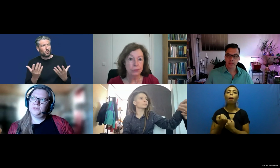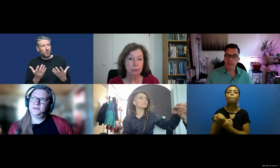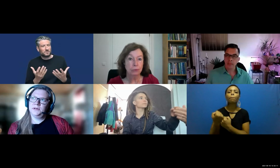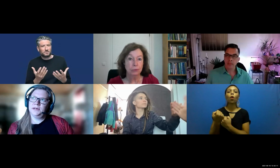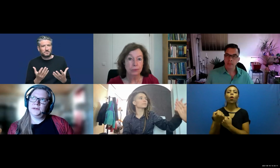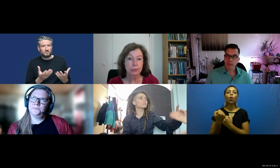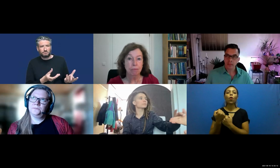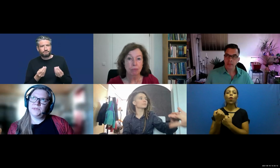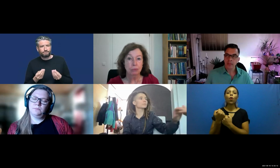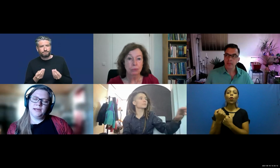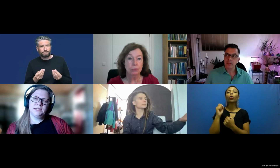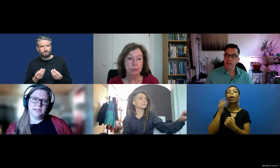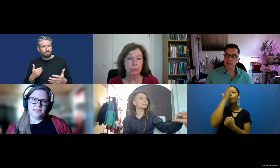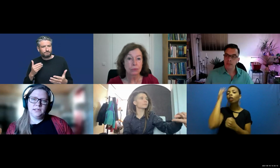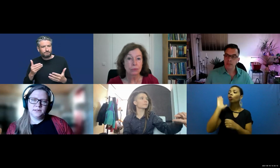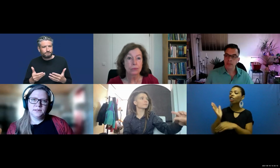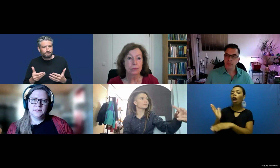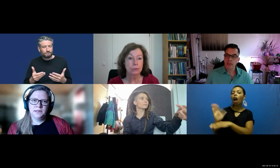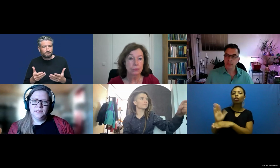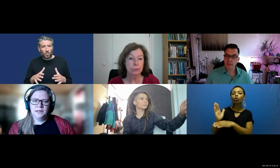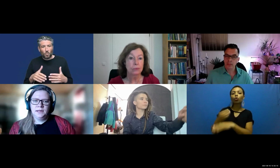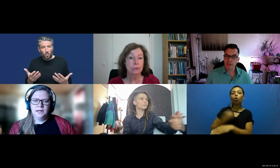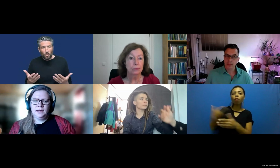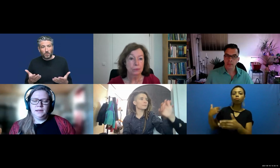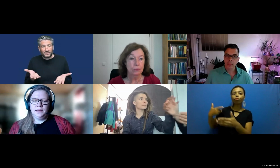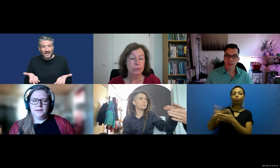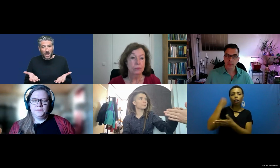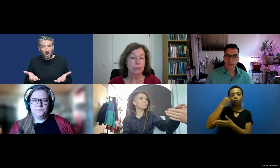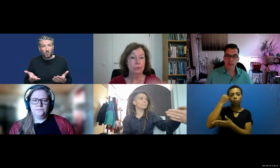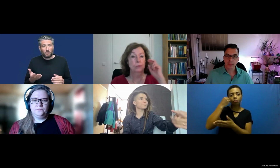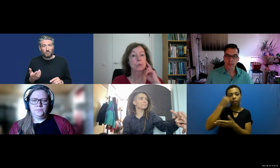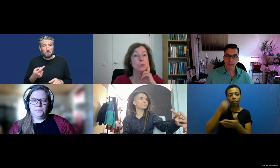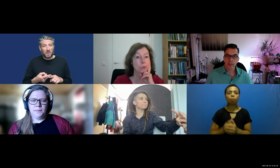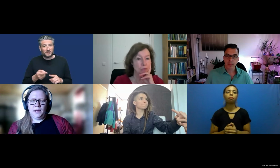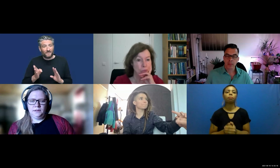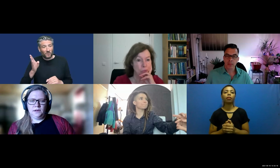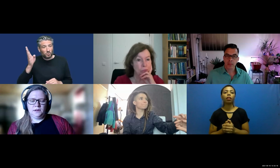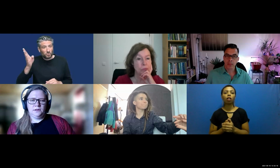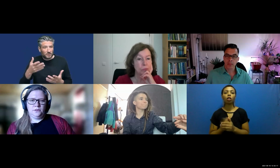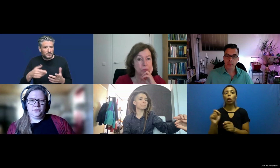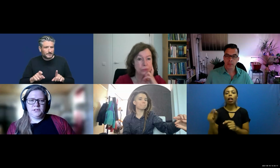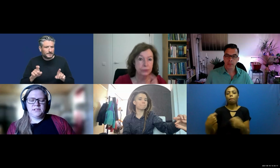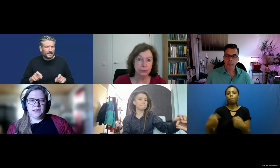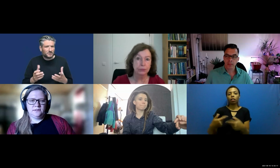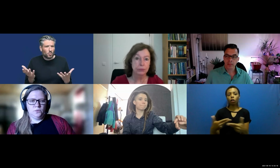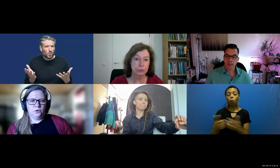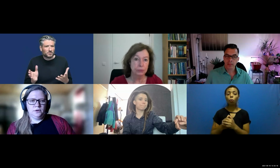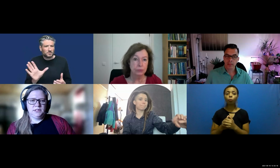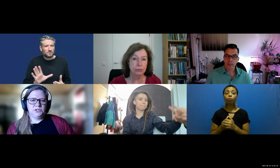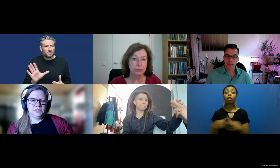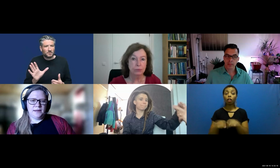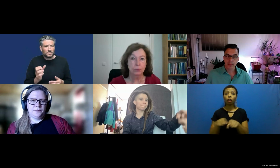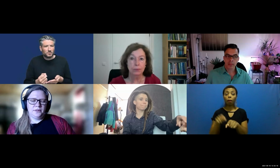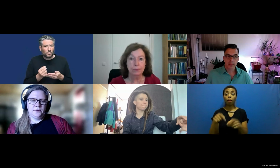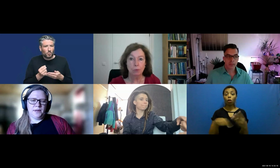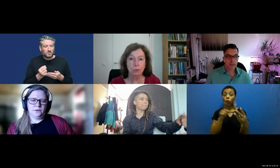support they might need. And the third study is more